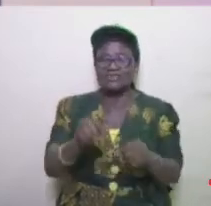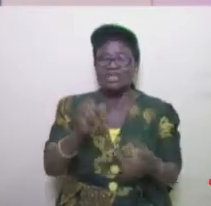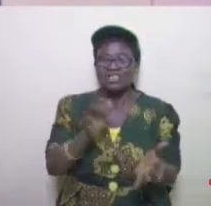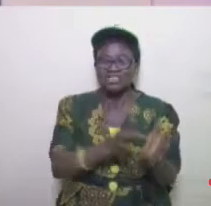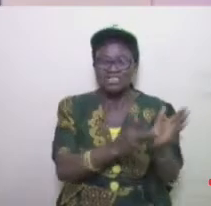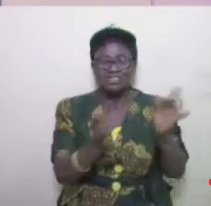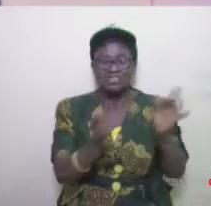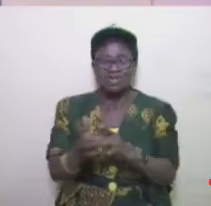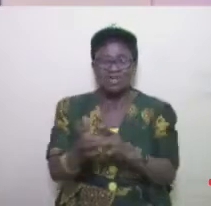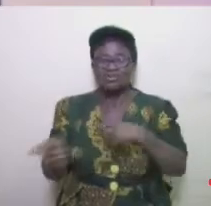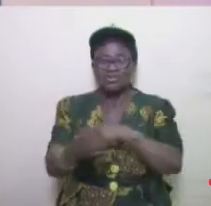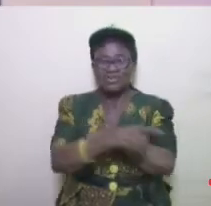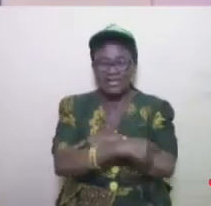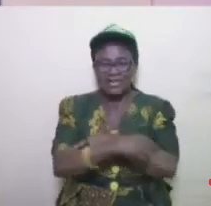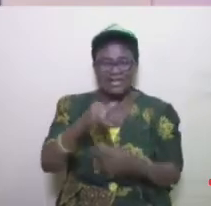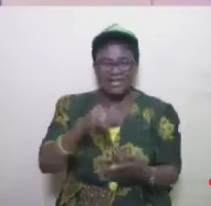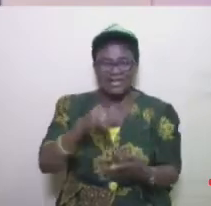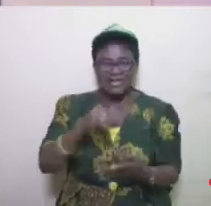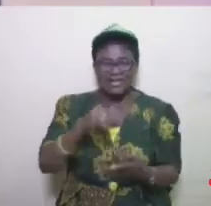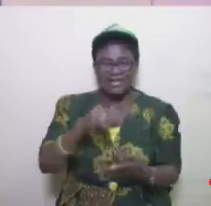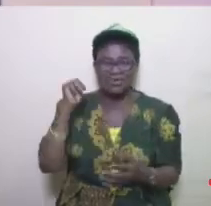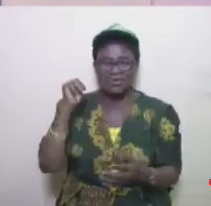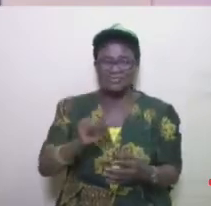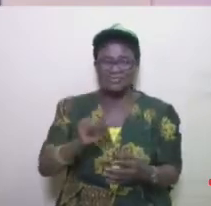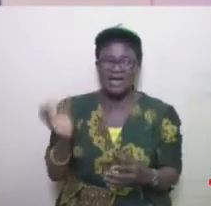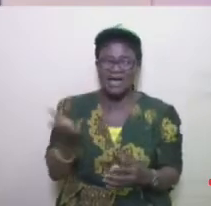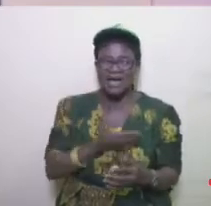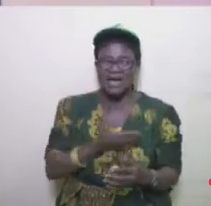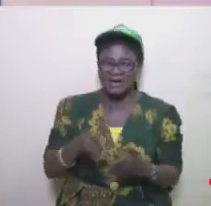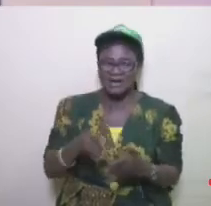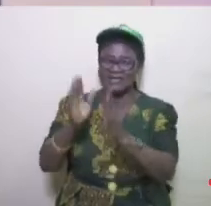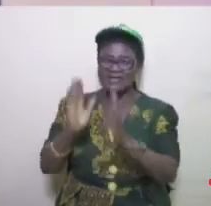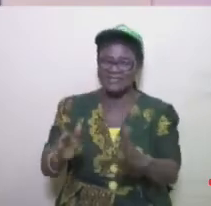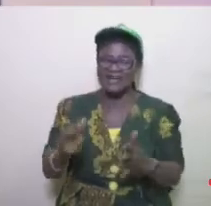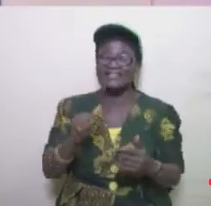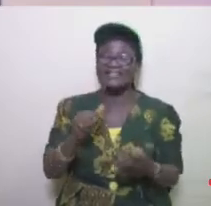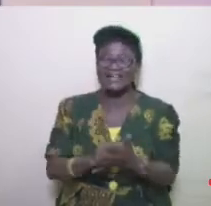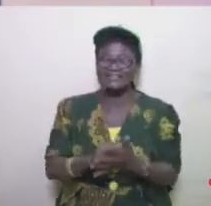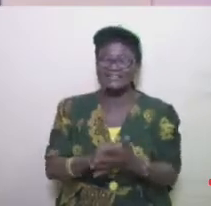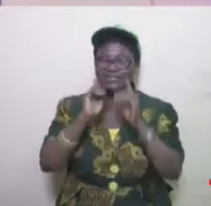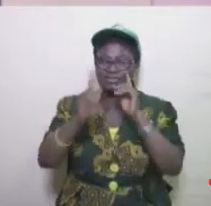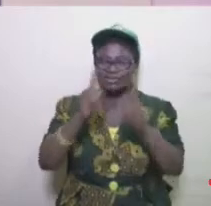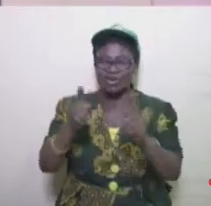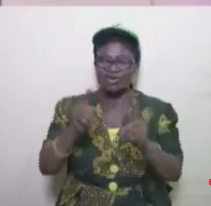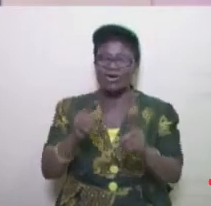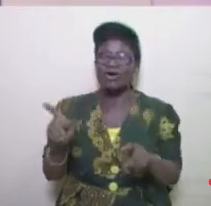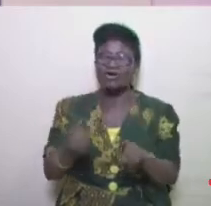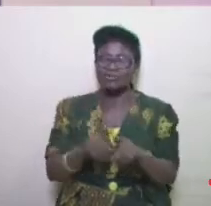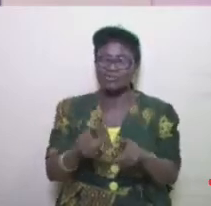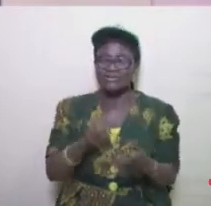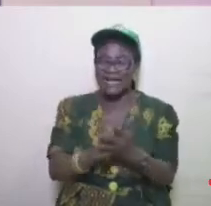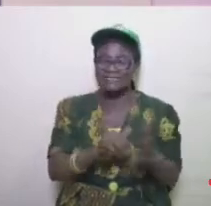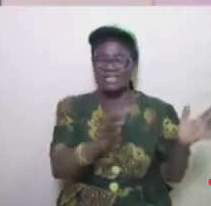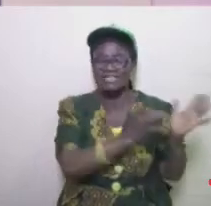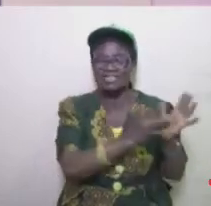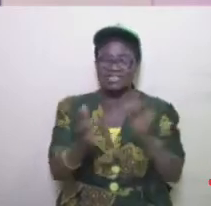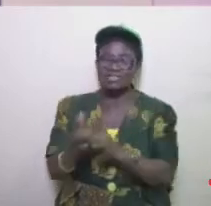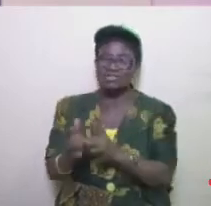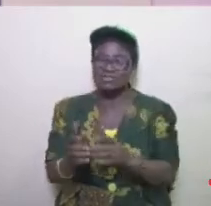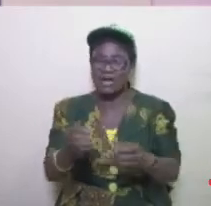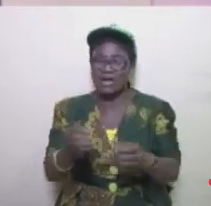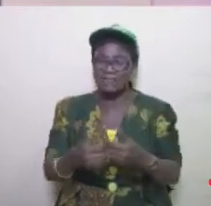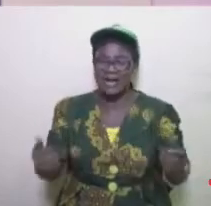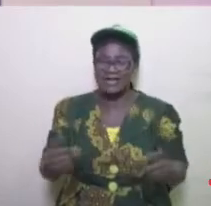it was our leader that was talking also, that said, Jesus, despite all the thing we did, he made